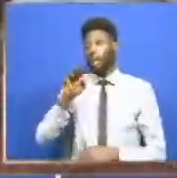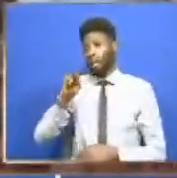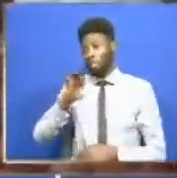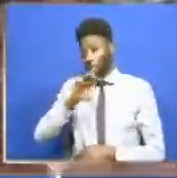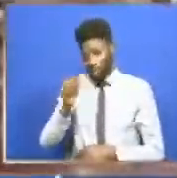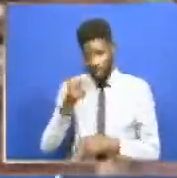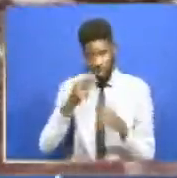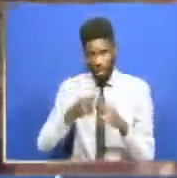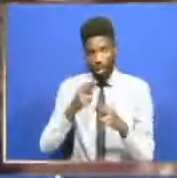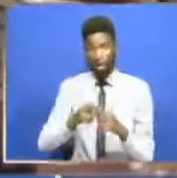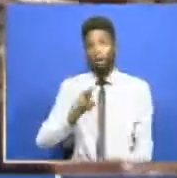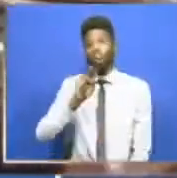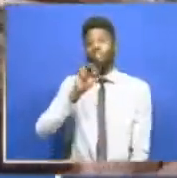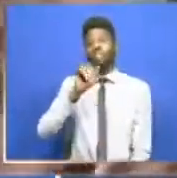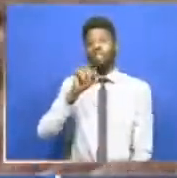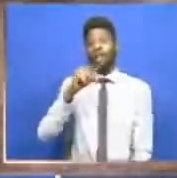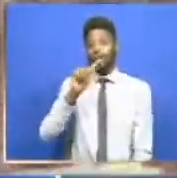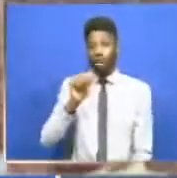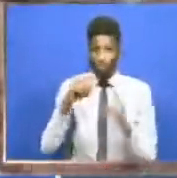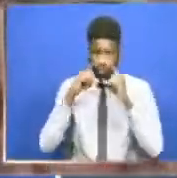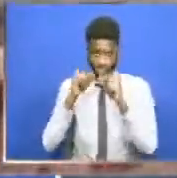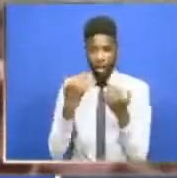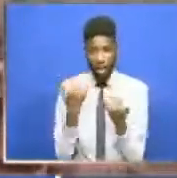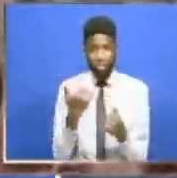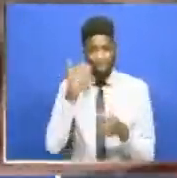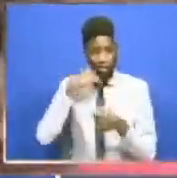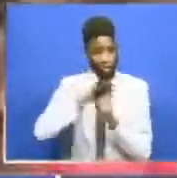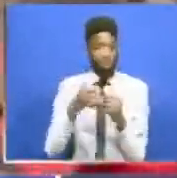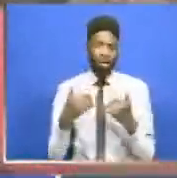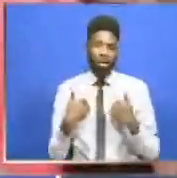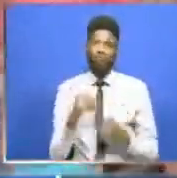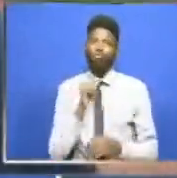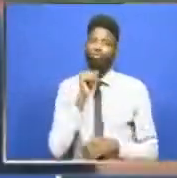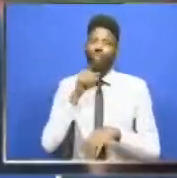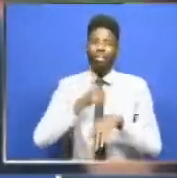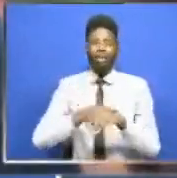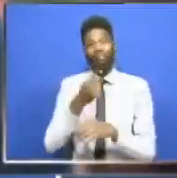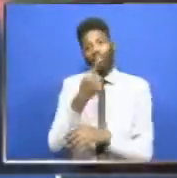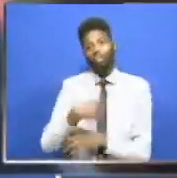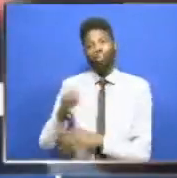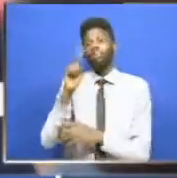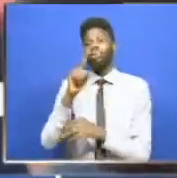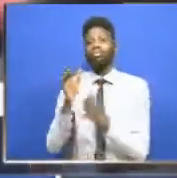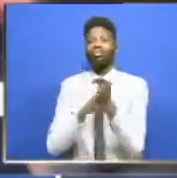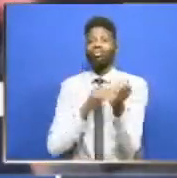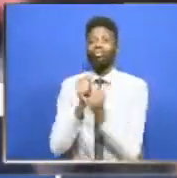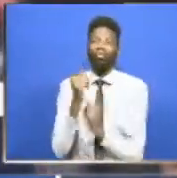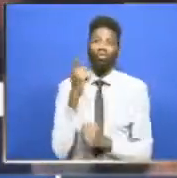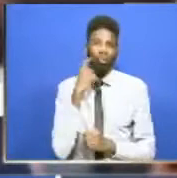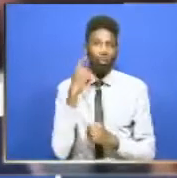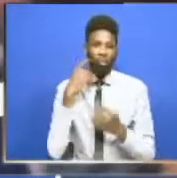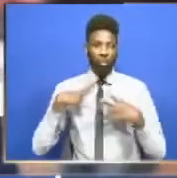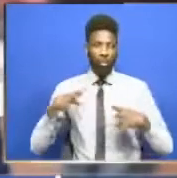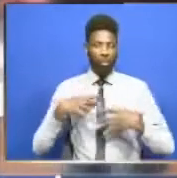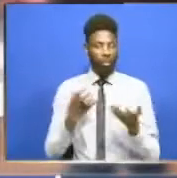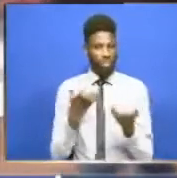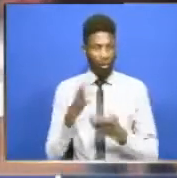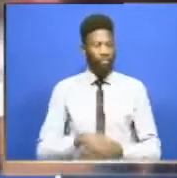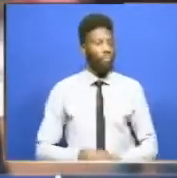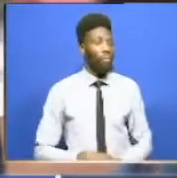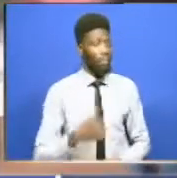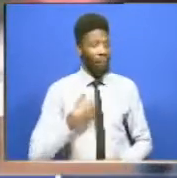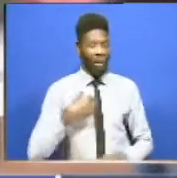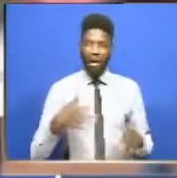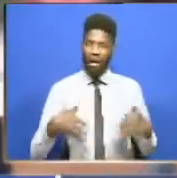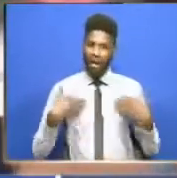corona pandemic, it is not the best time to demolish stands of the traders. Hii jambo sikufurahia. Mwenye alikuwa nataka maybe